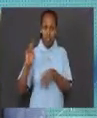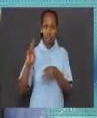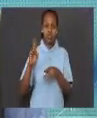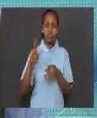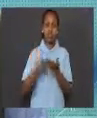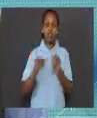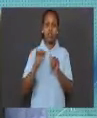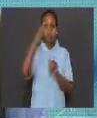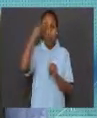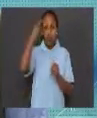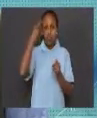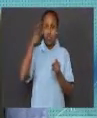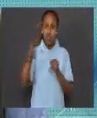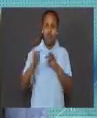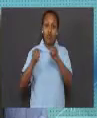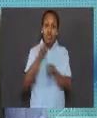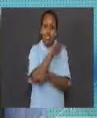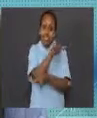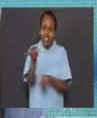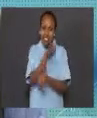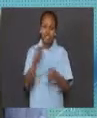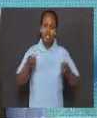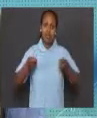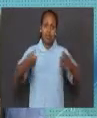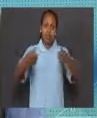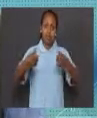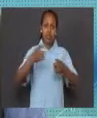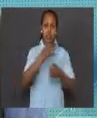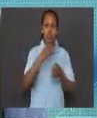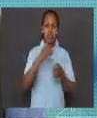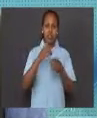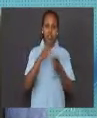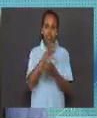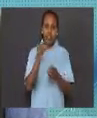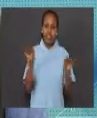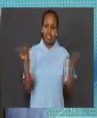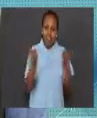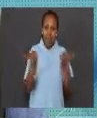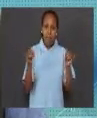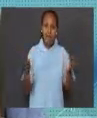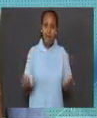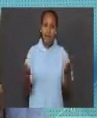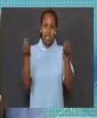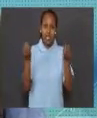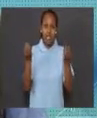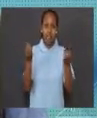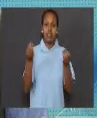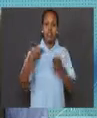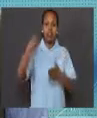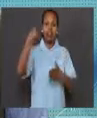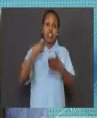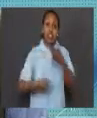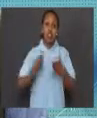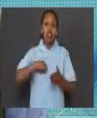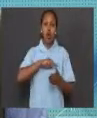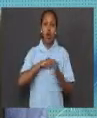Because the trains are moving at the same speed and possess the same mass, the result of